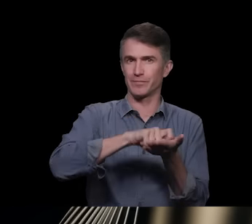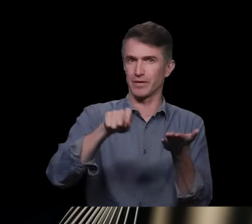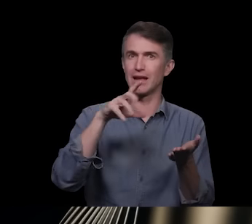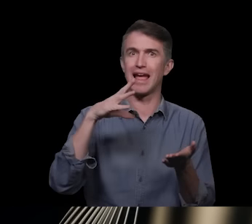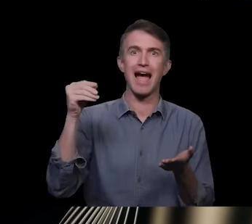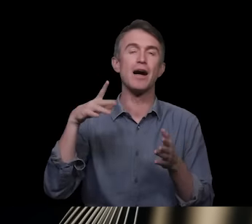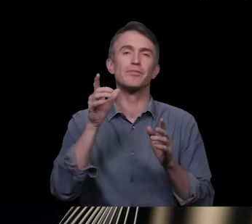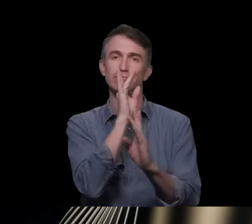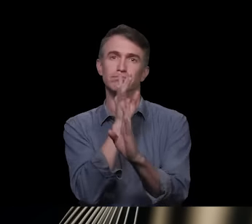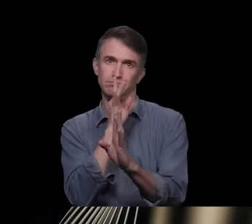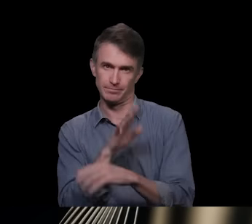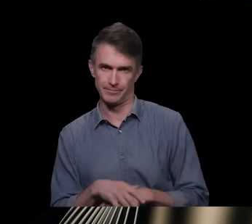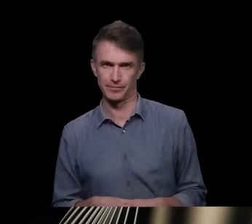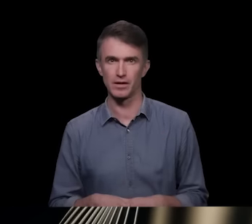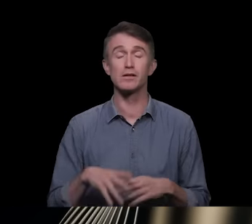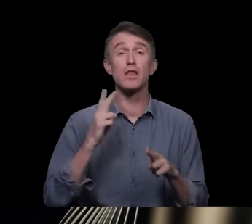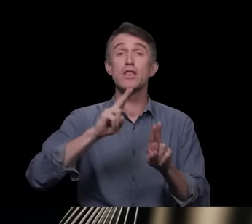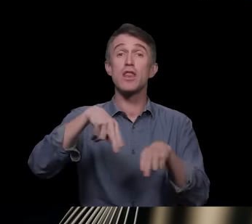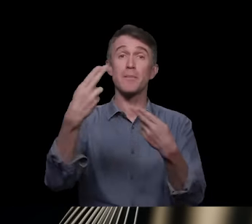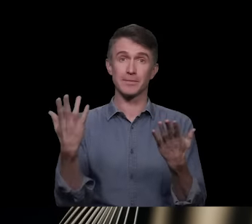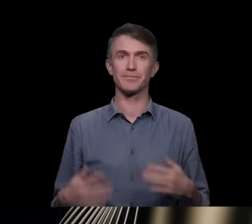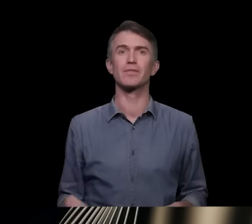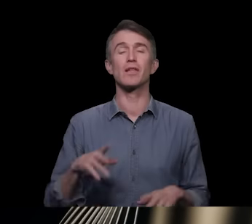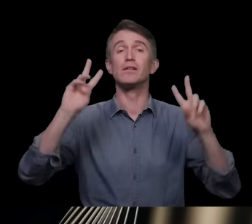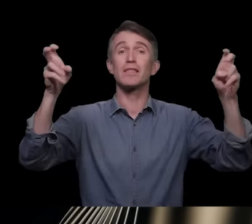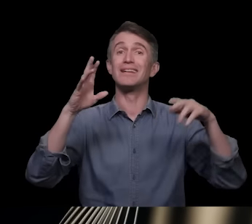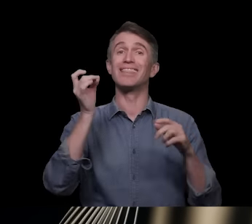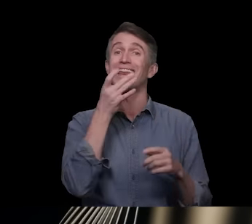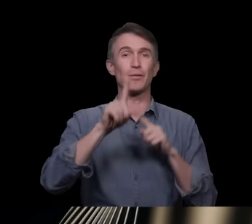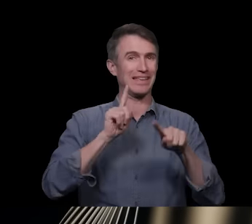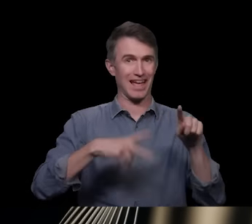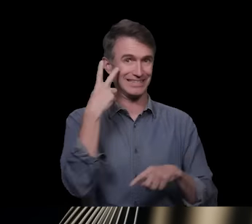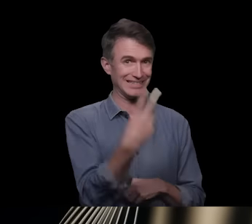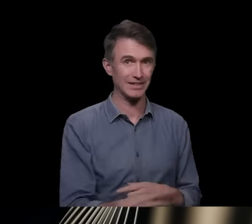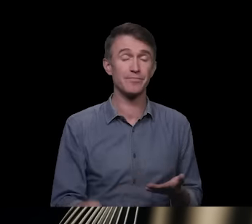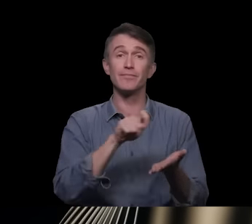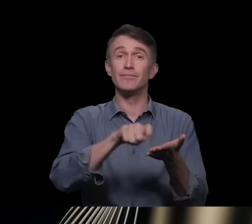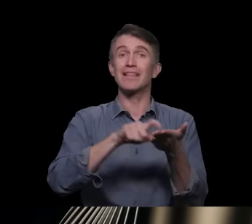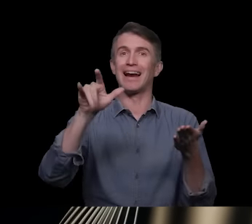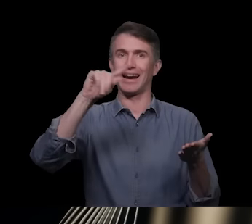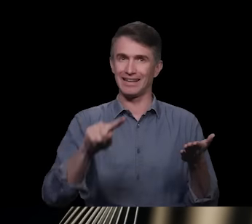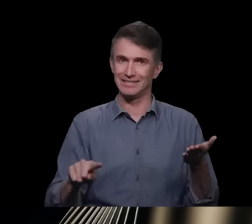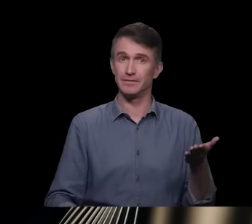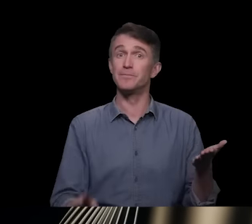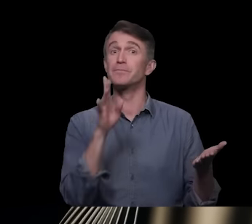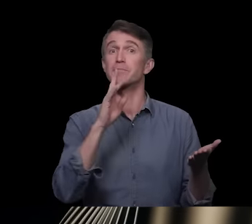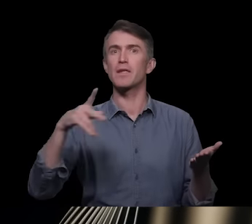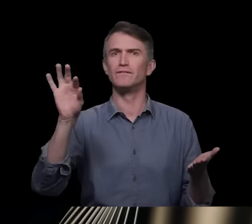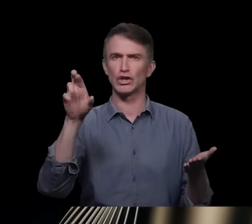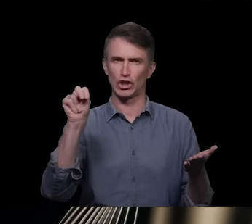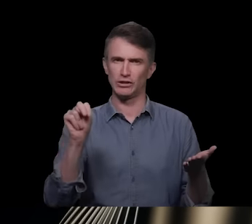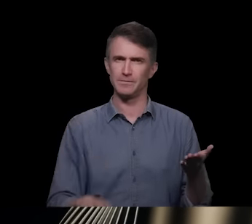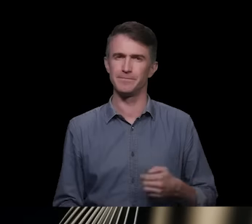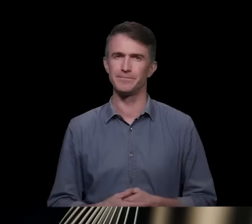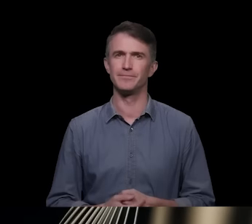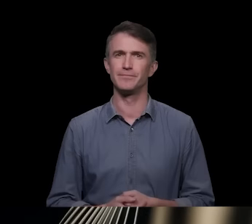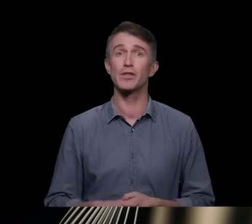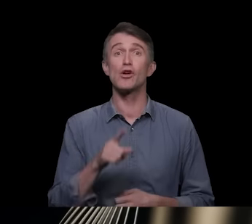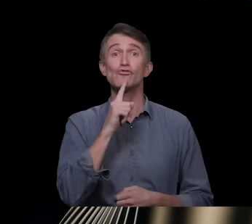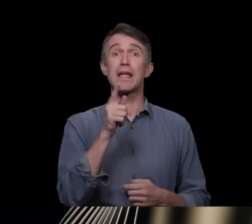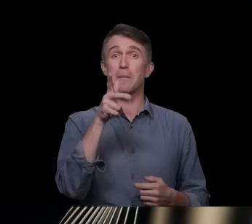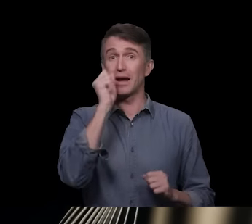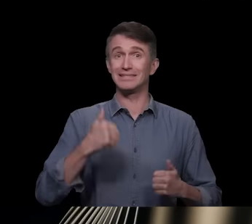writer and performer. The nominees are All the Light We Cannot See, AD written by Liz Gutman, performed by Fern Lollum. A